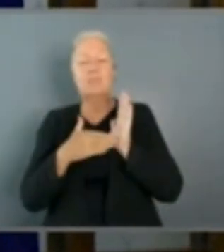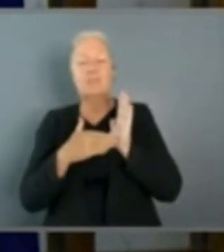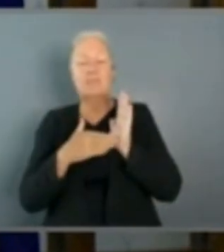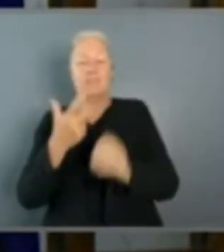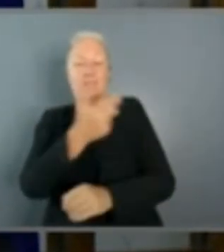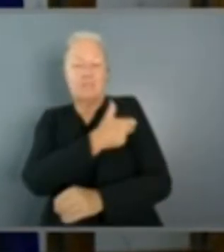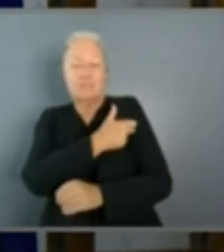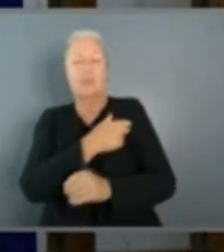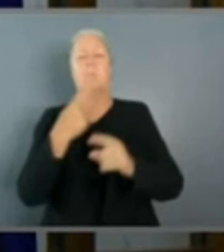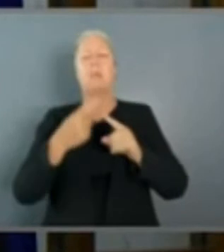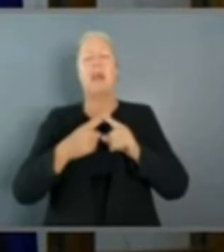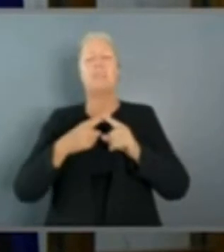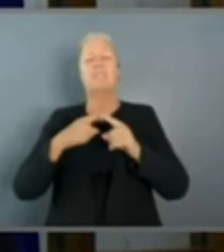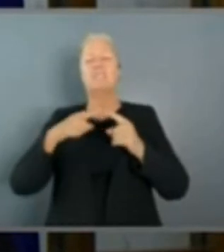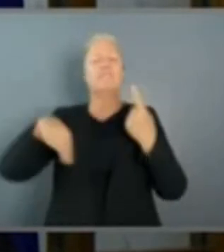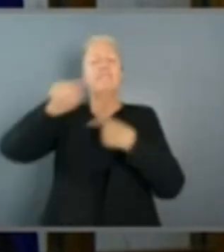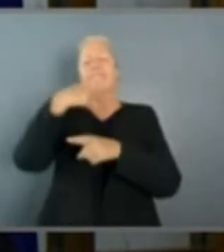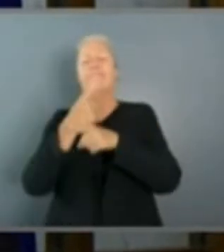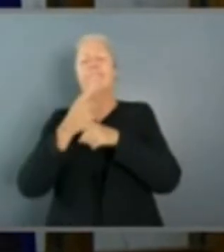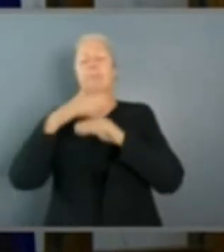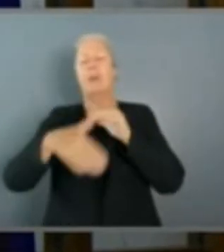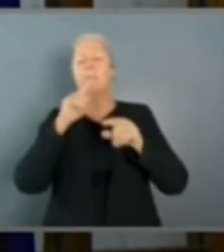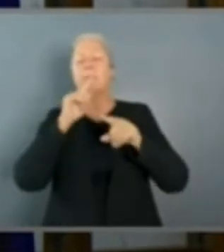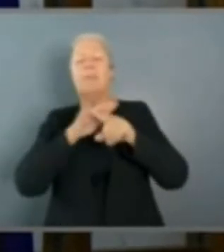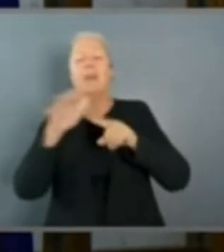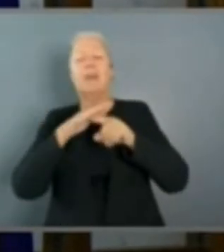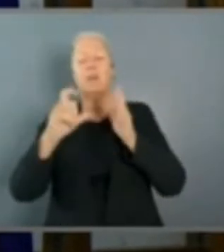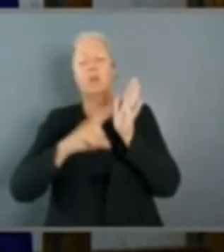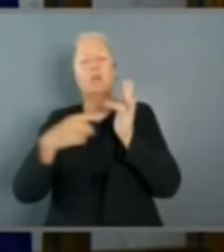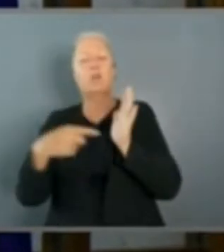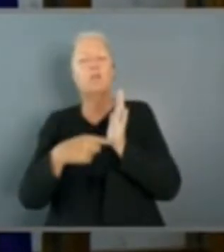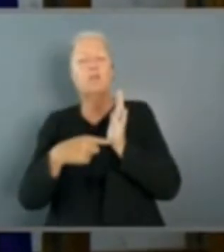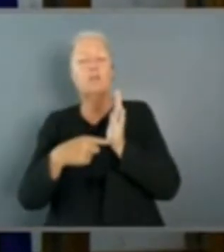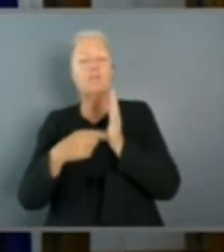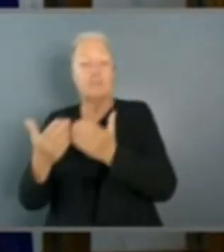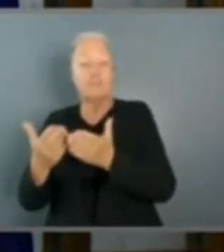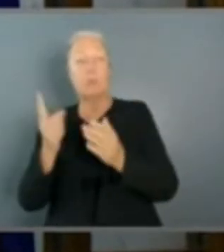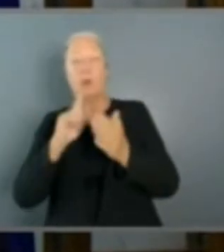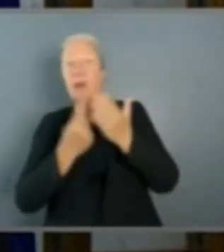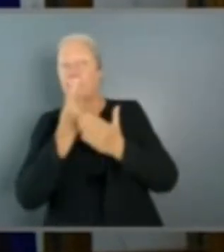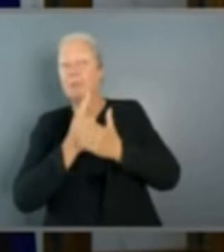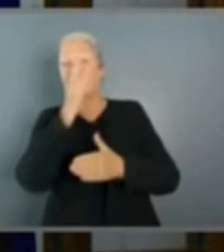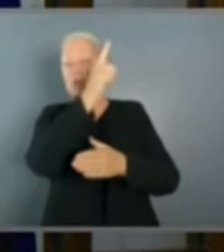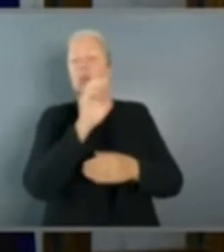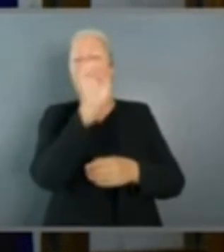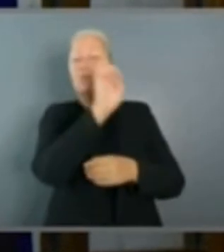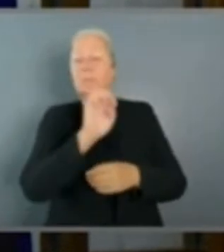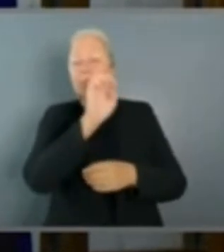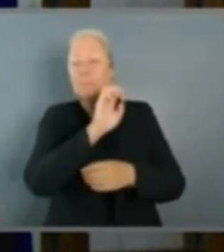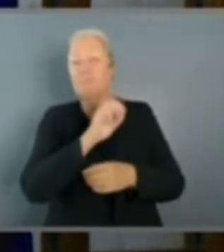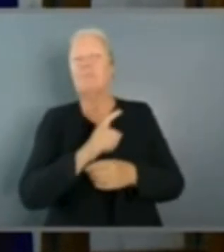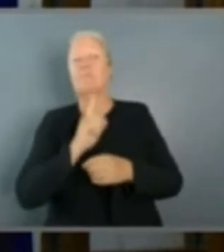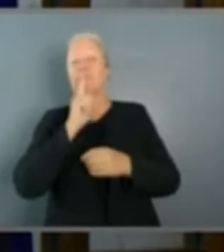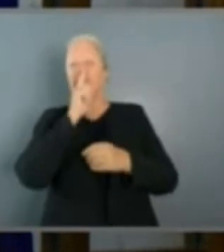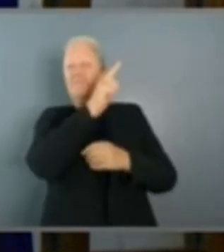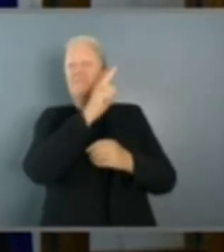blood clot issue that's been emerged in Europe. And overnight the European Medical Agency